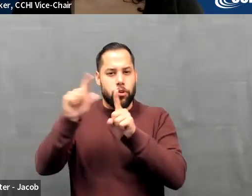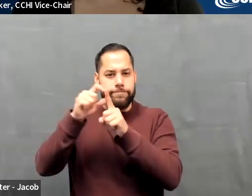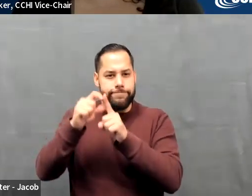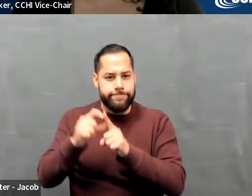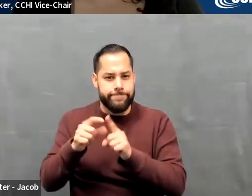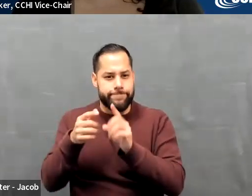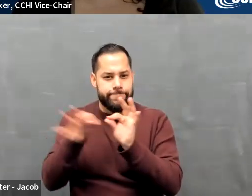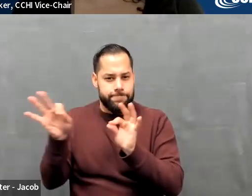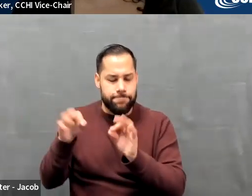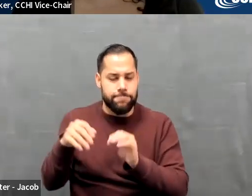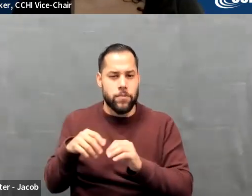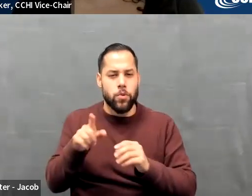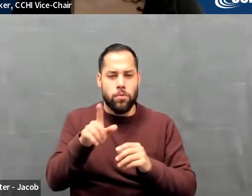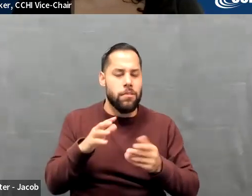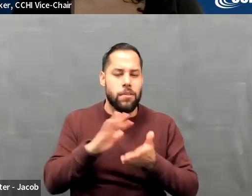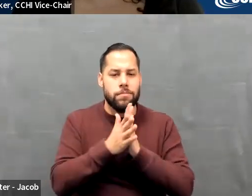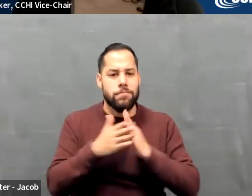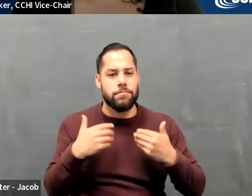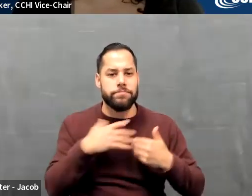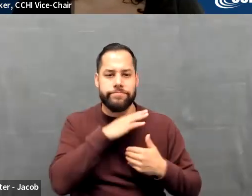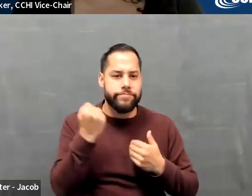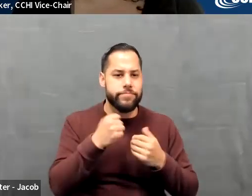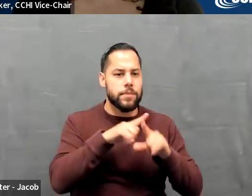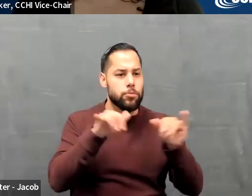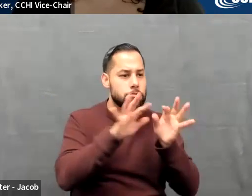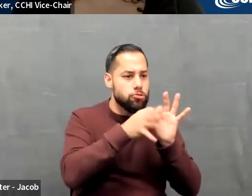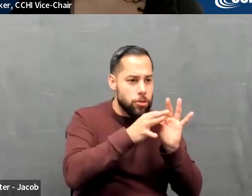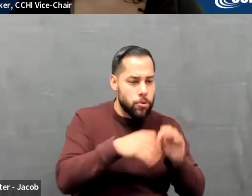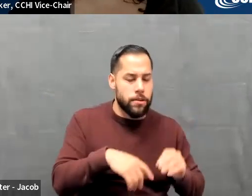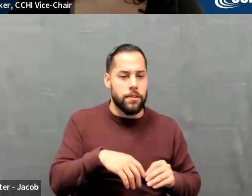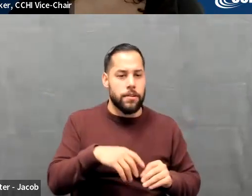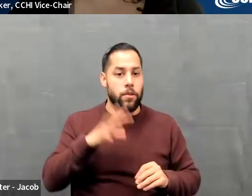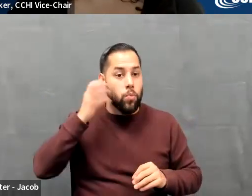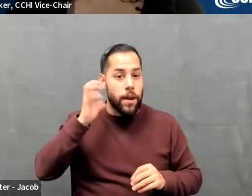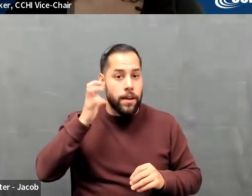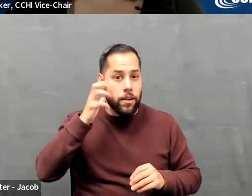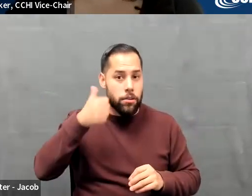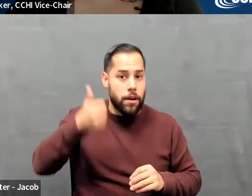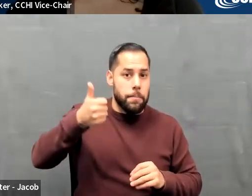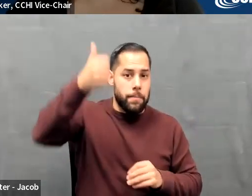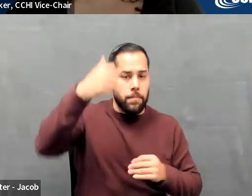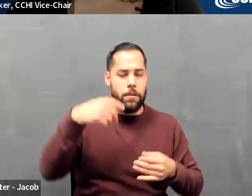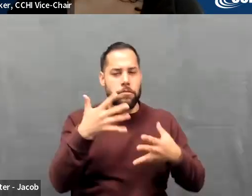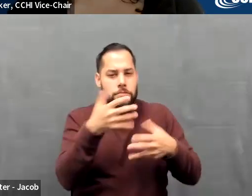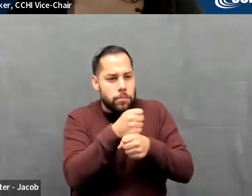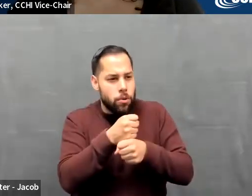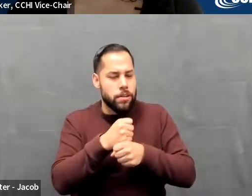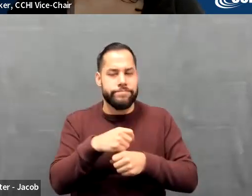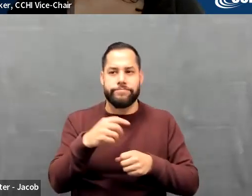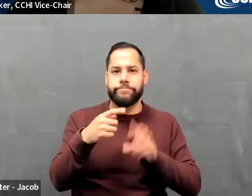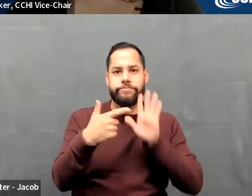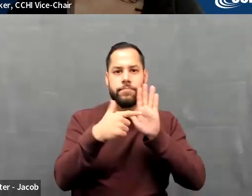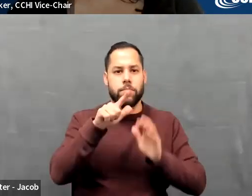simultaneous interpreting, listen to a news story, turn the radio off, and then summarize it in 20 words,